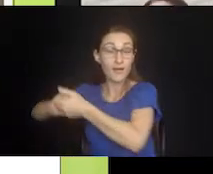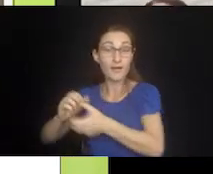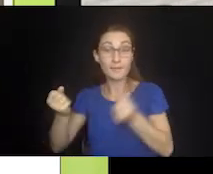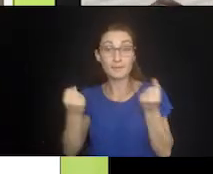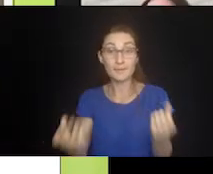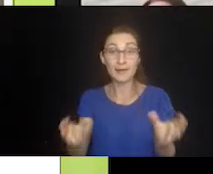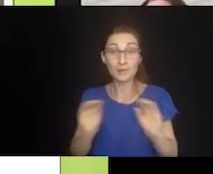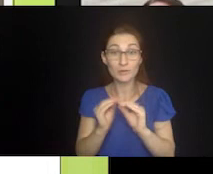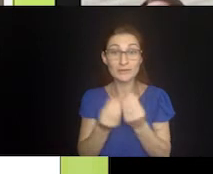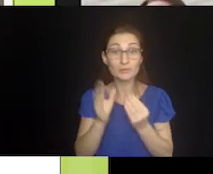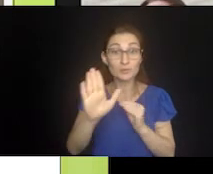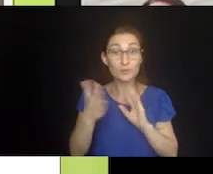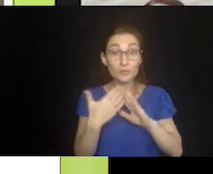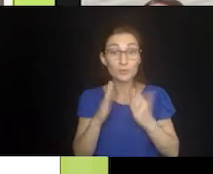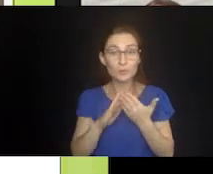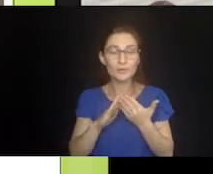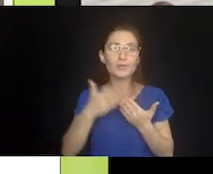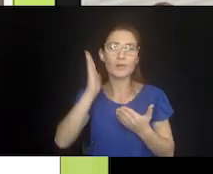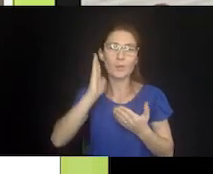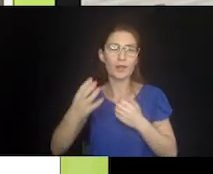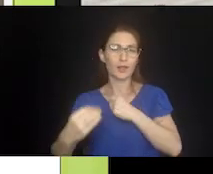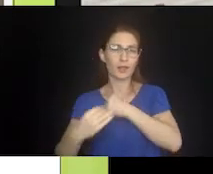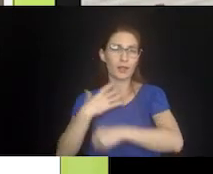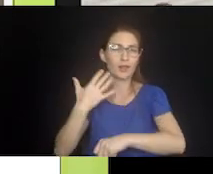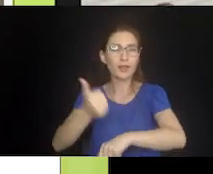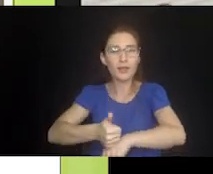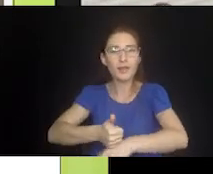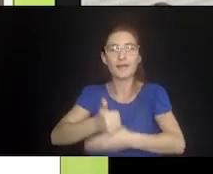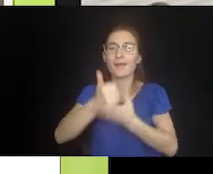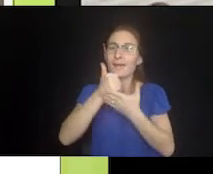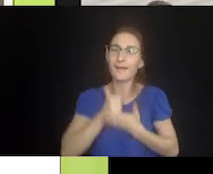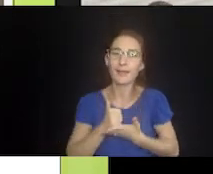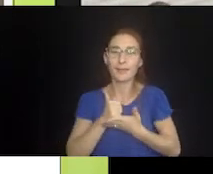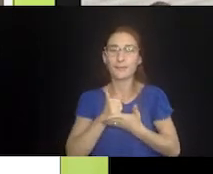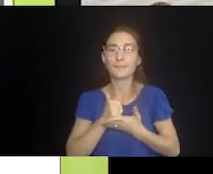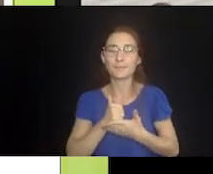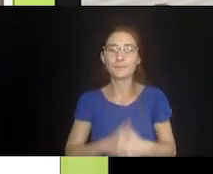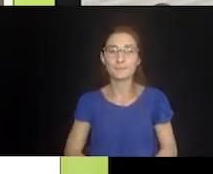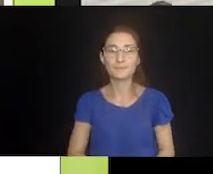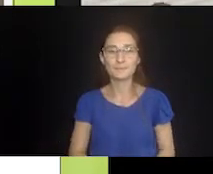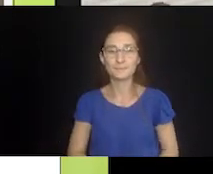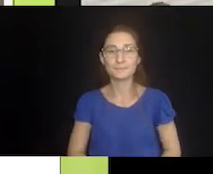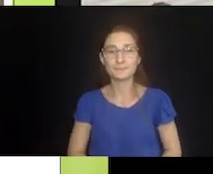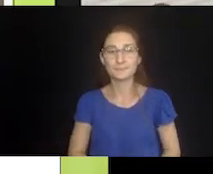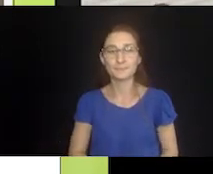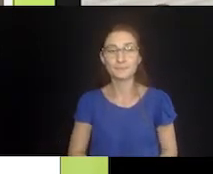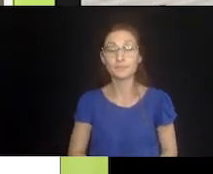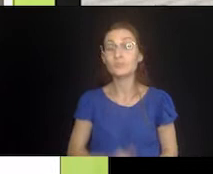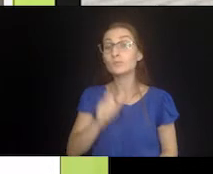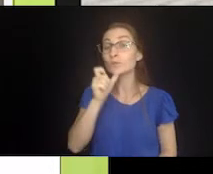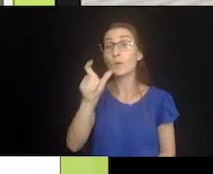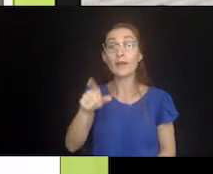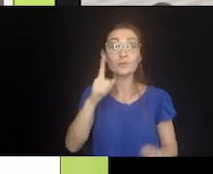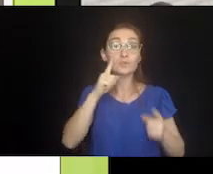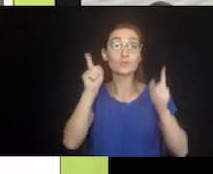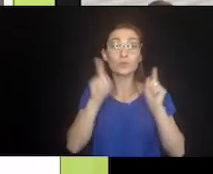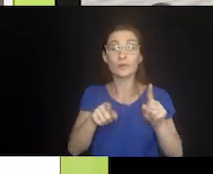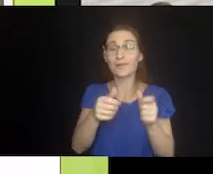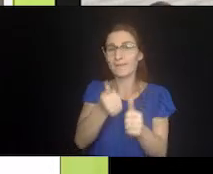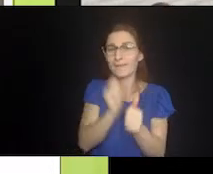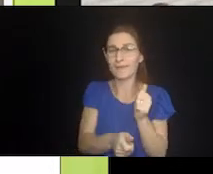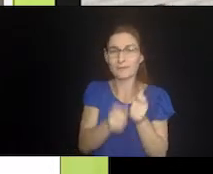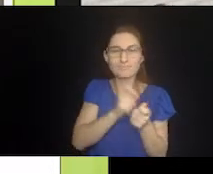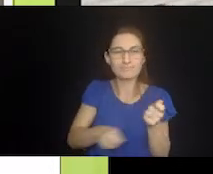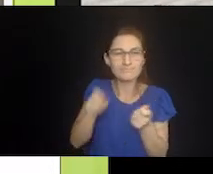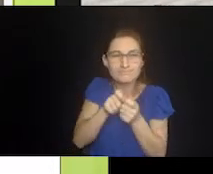and organizations in your community as you can will help you in the long run. And you